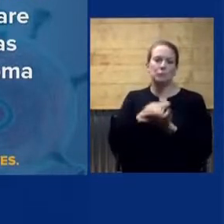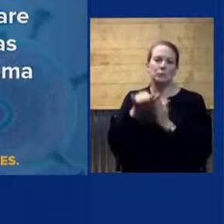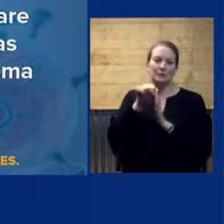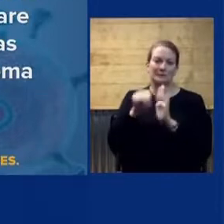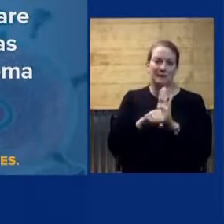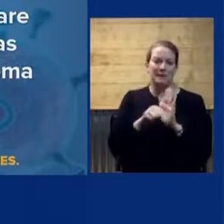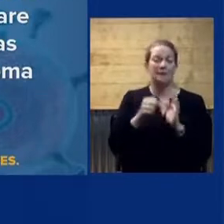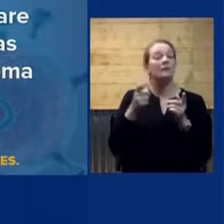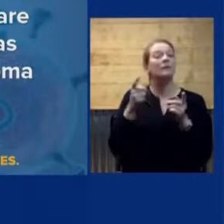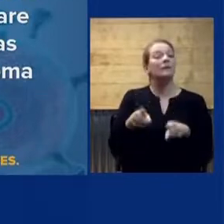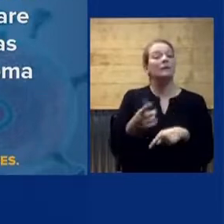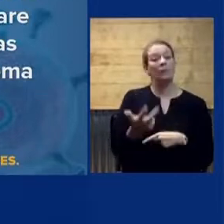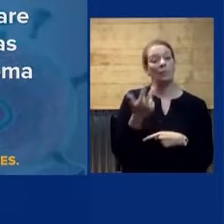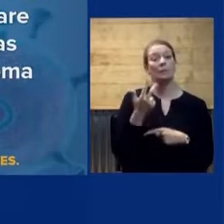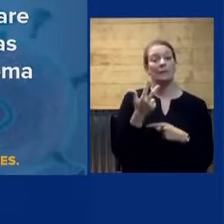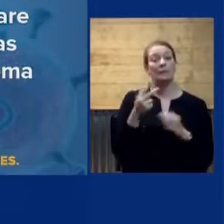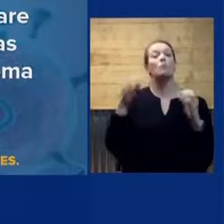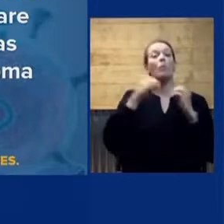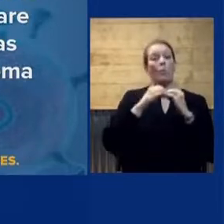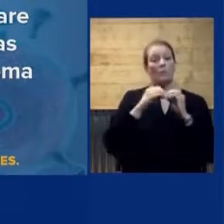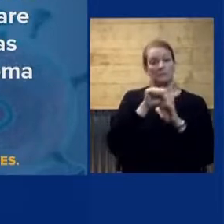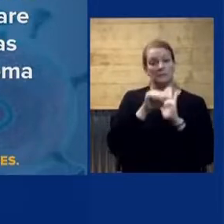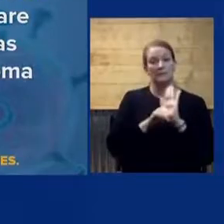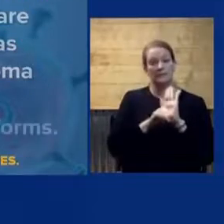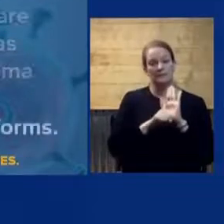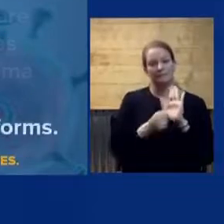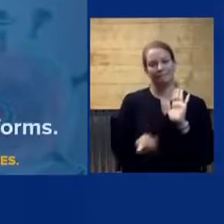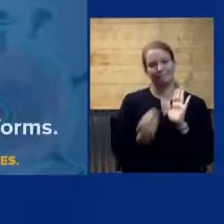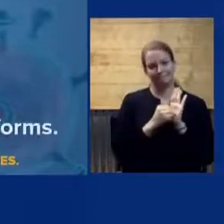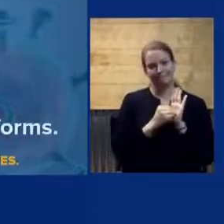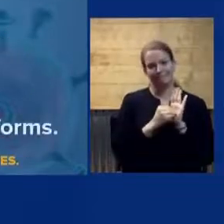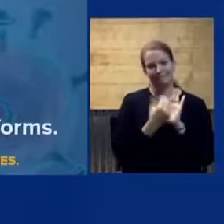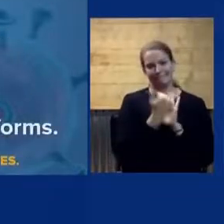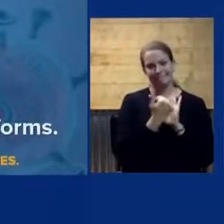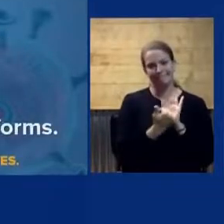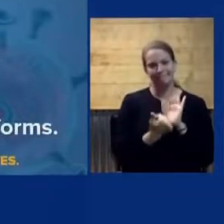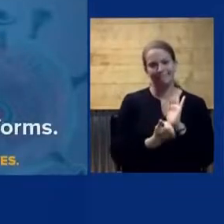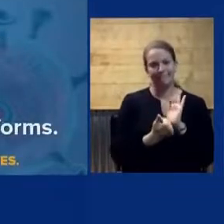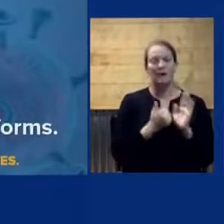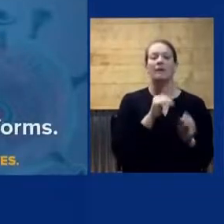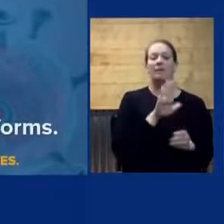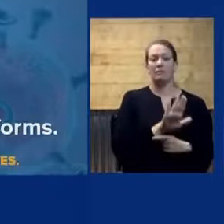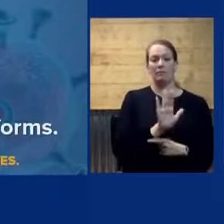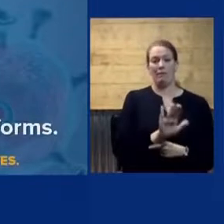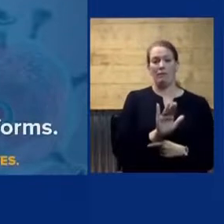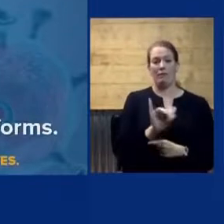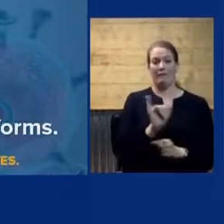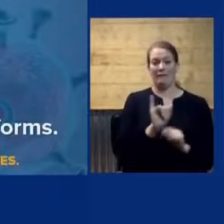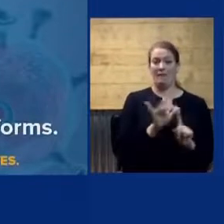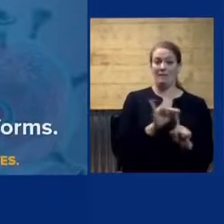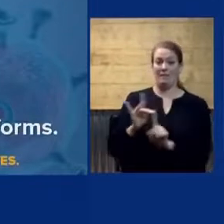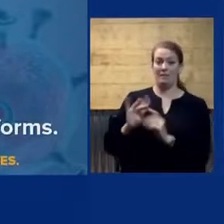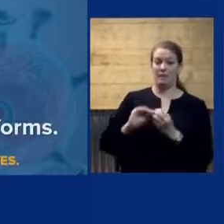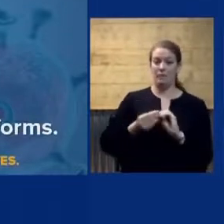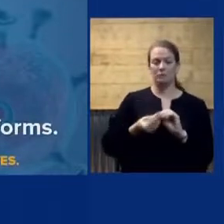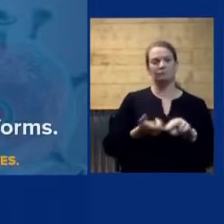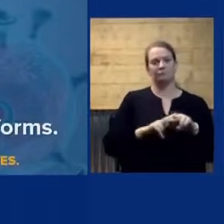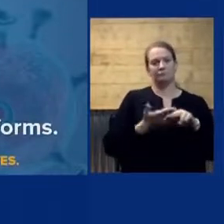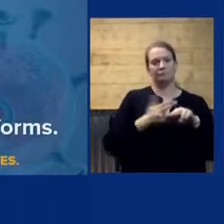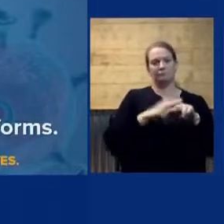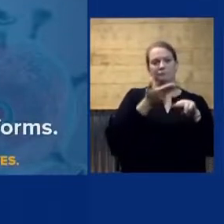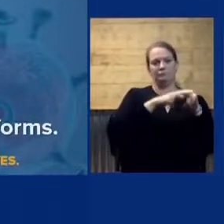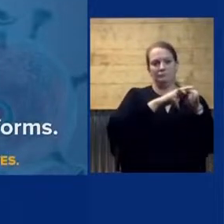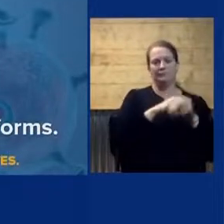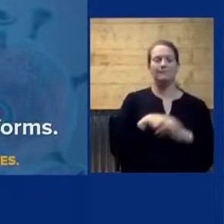threshold because the infection numbers in these states are increasing. Total is 19.